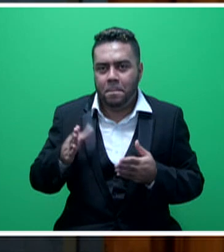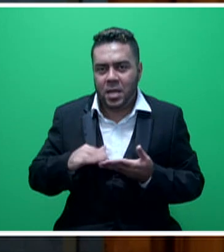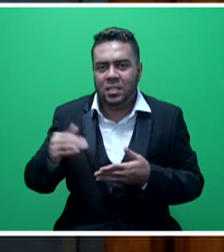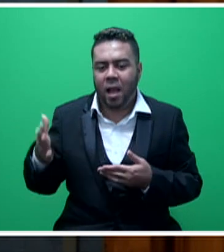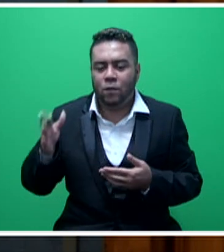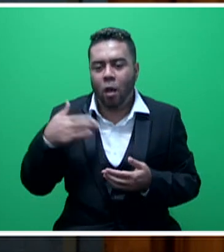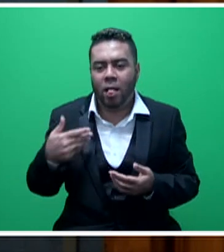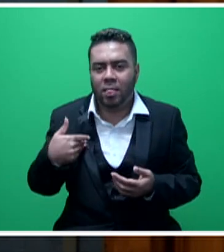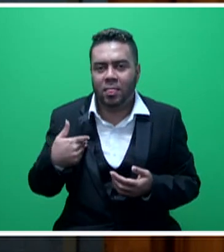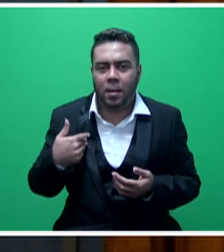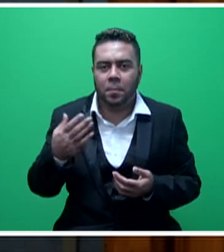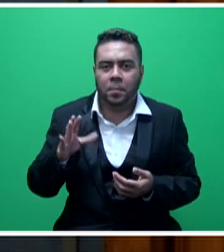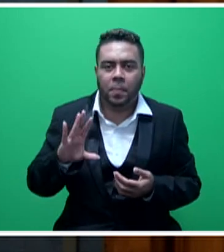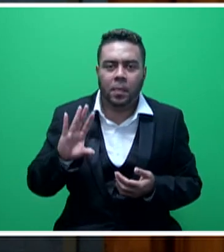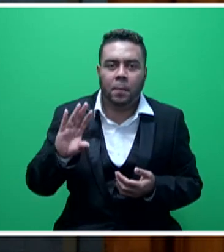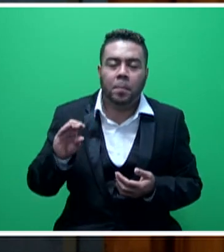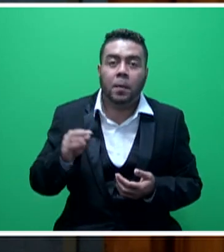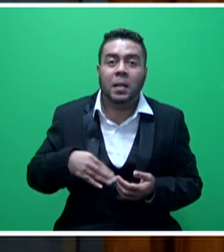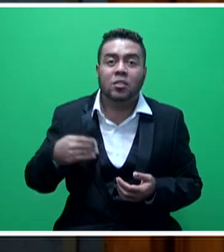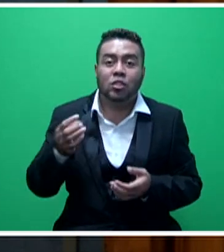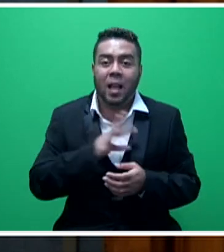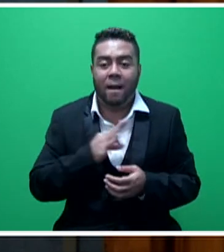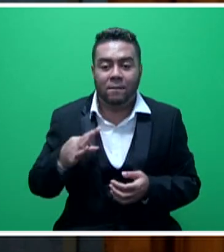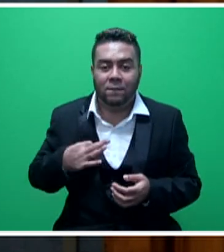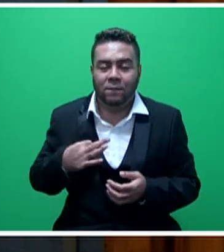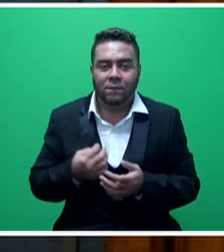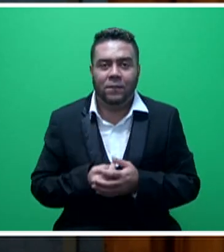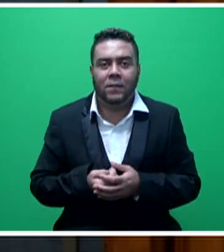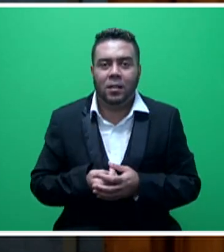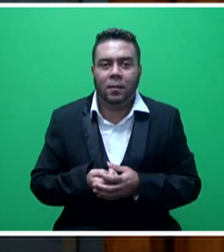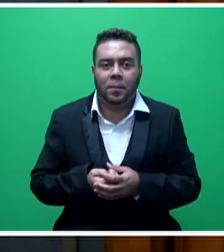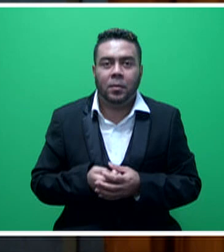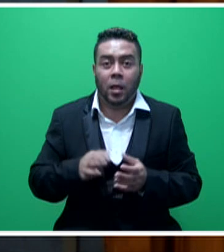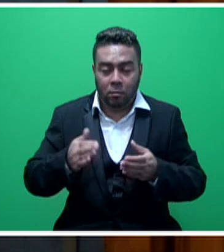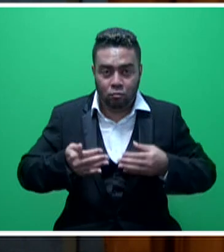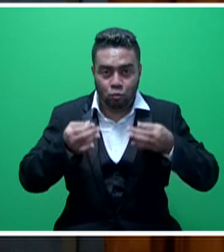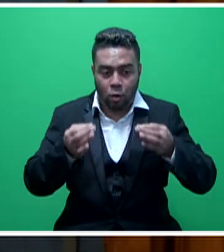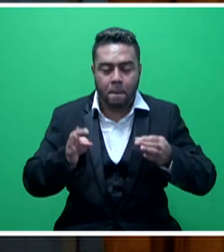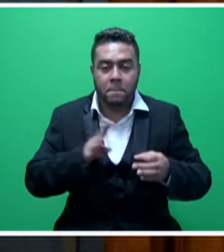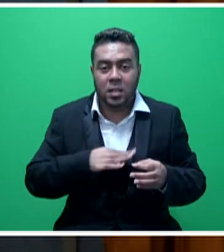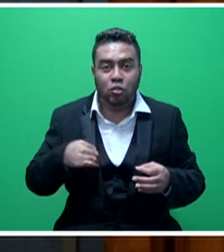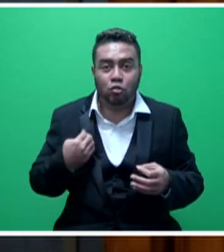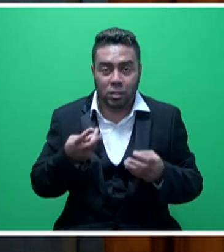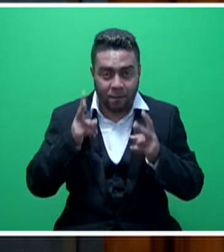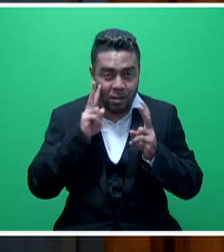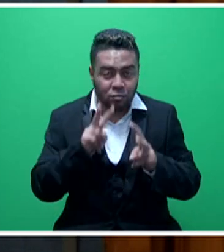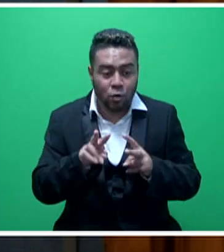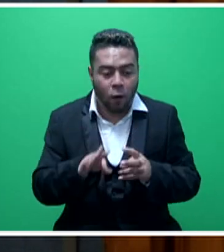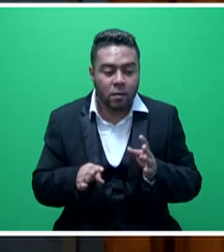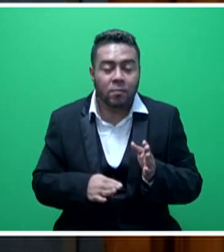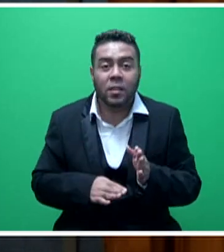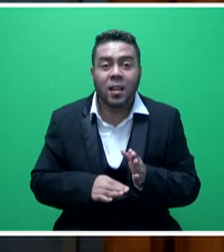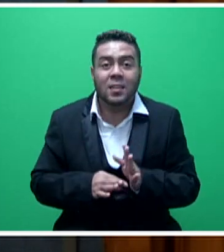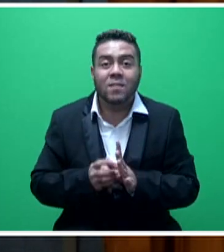Services, the entire Ministry staff and allied workers in taking forward the Ministry's vision of developing